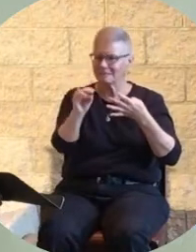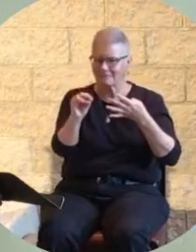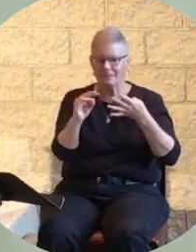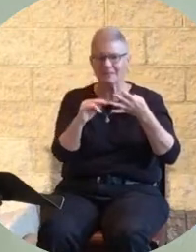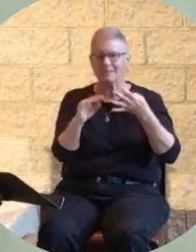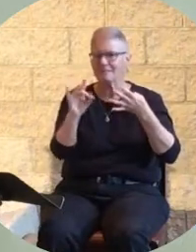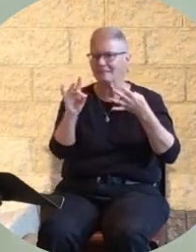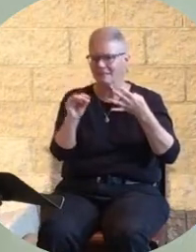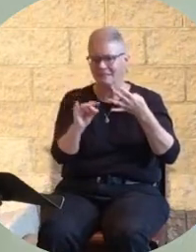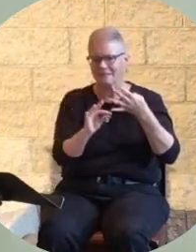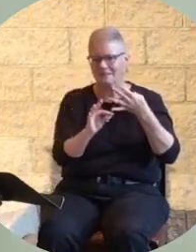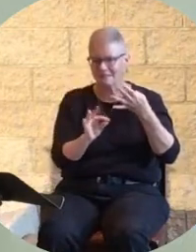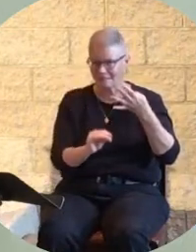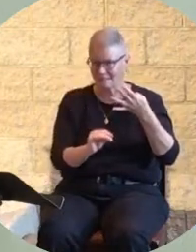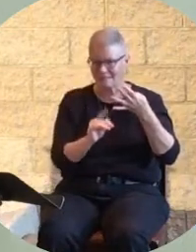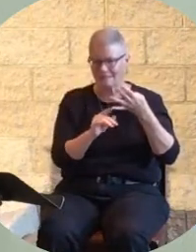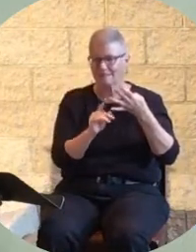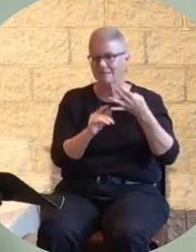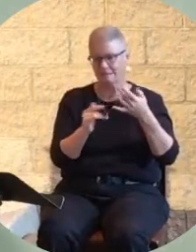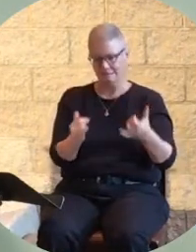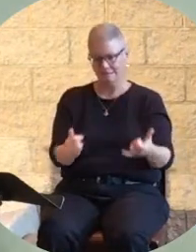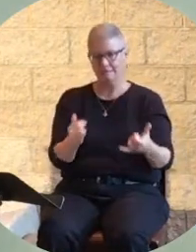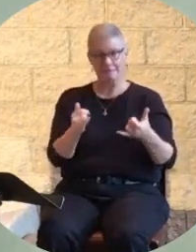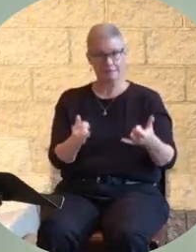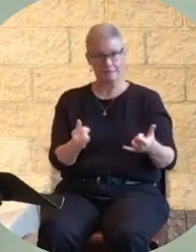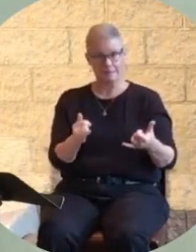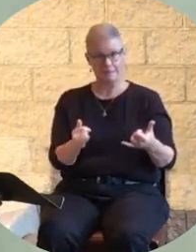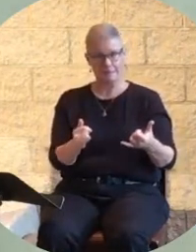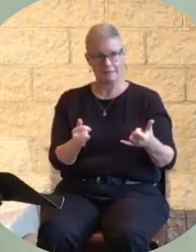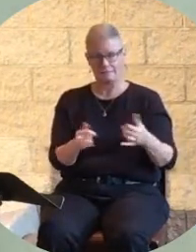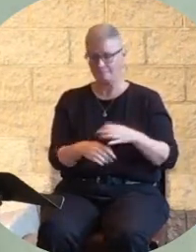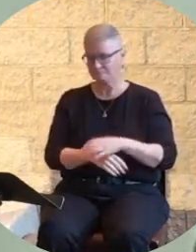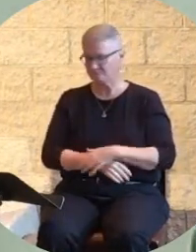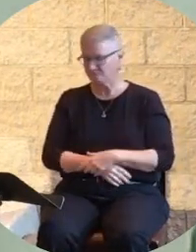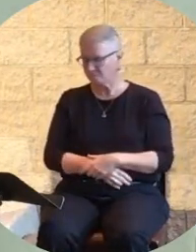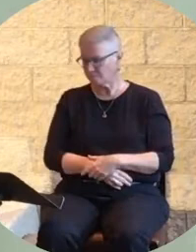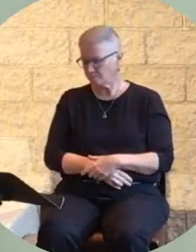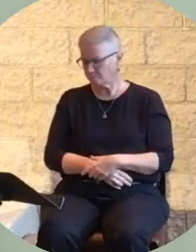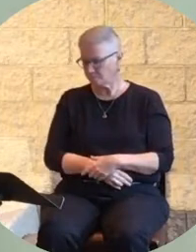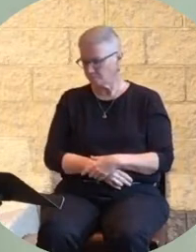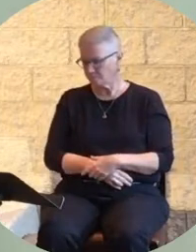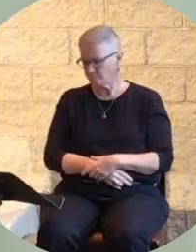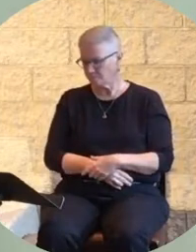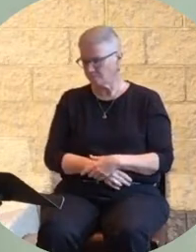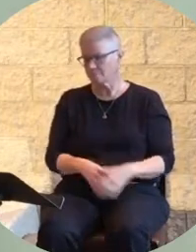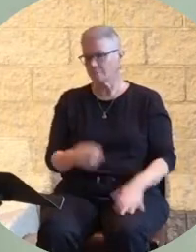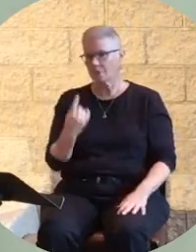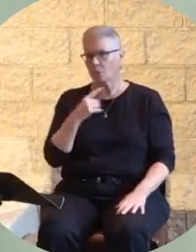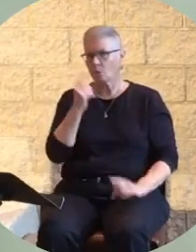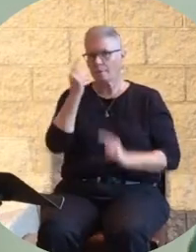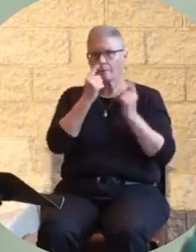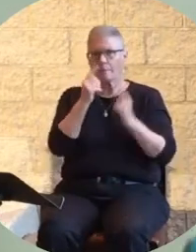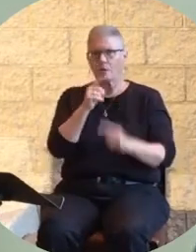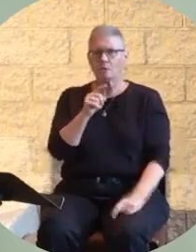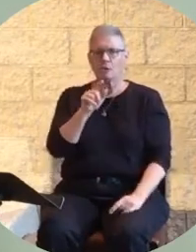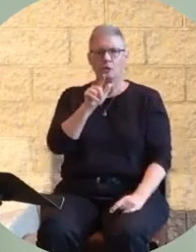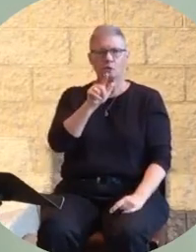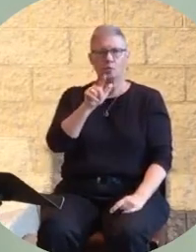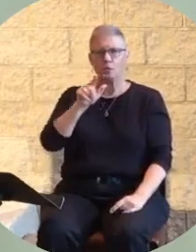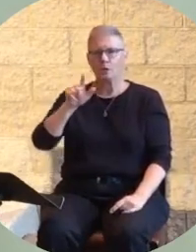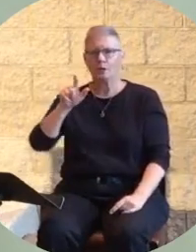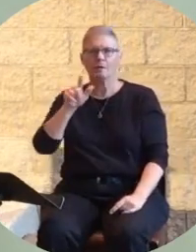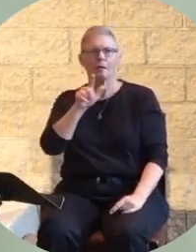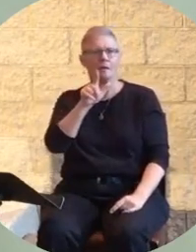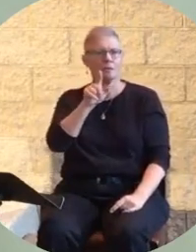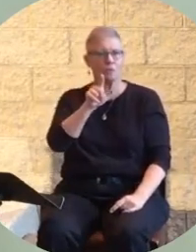the 90s. And today, we're looking at the 21st century, the turn